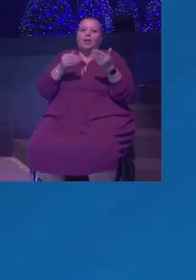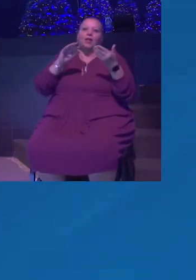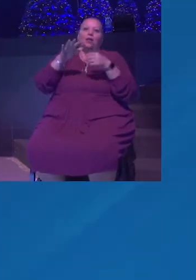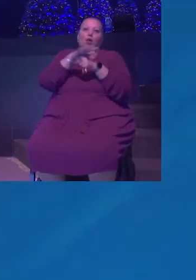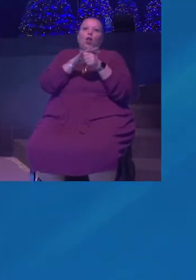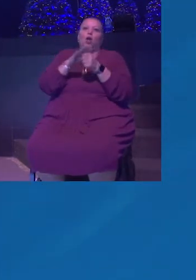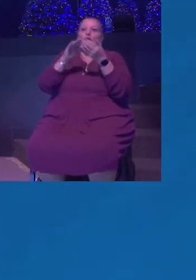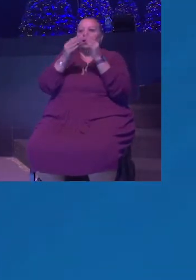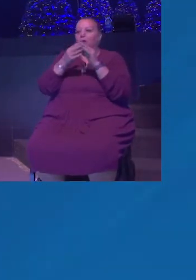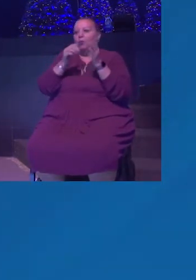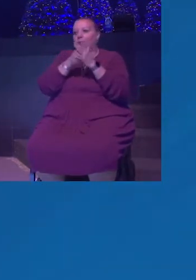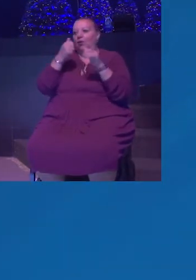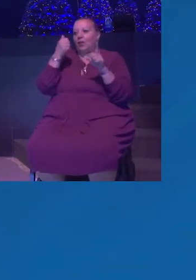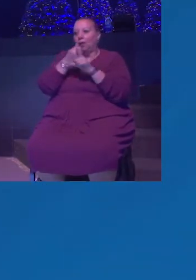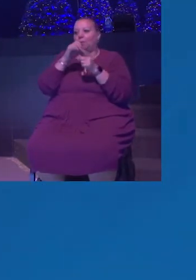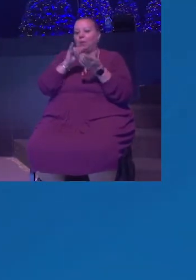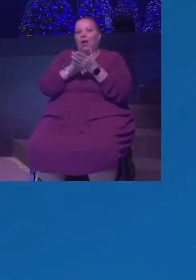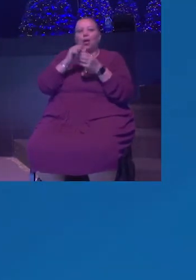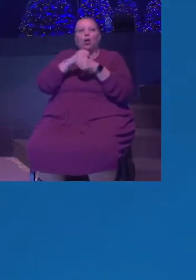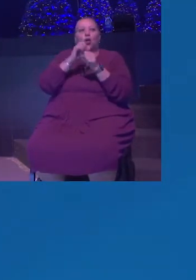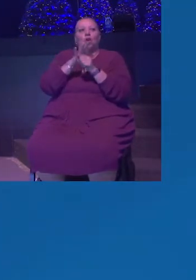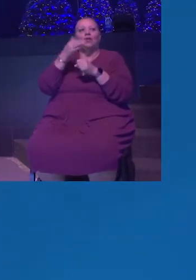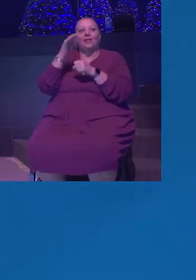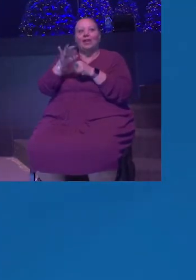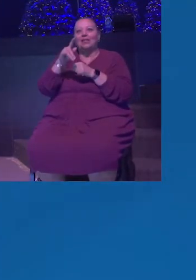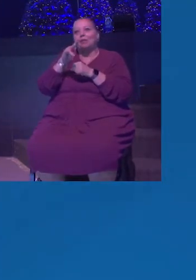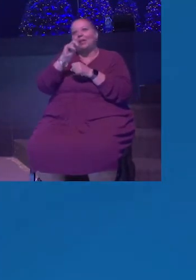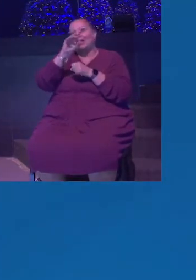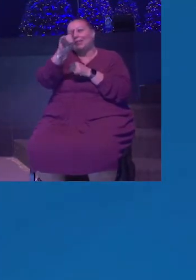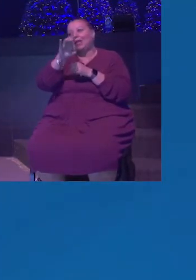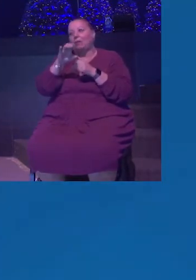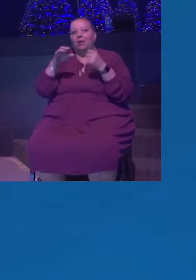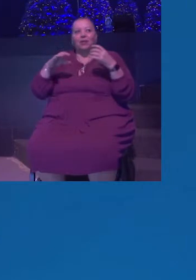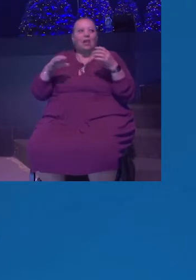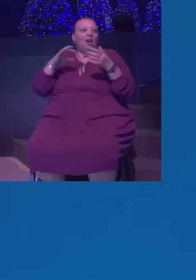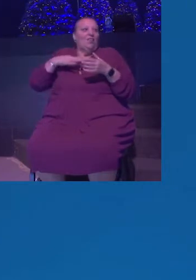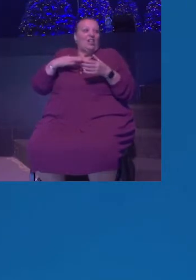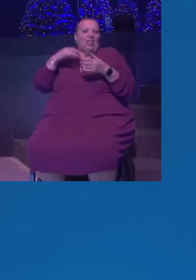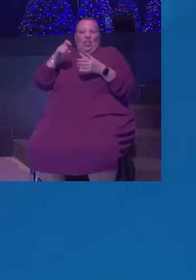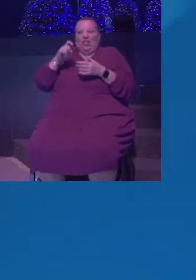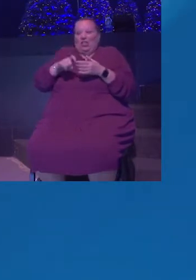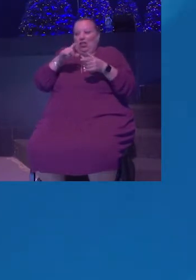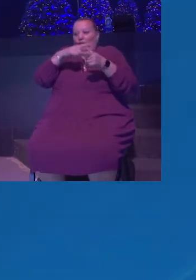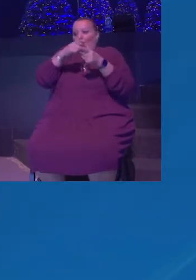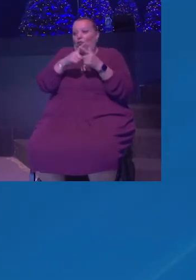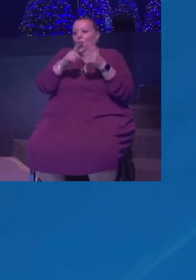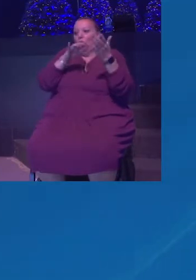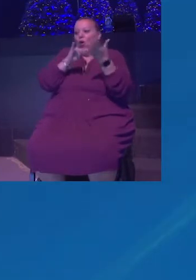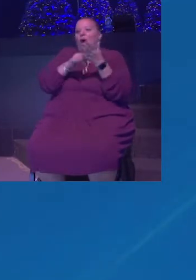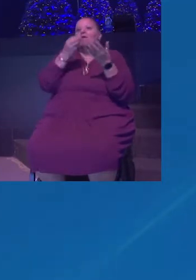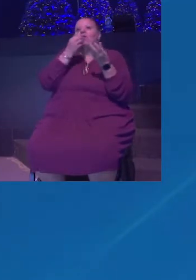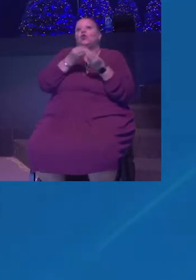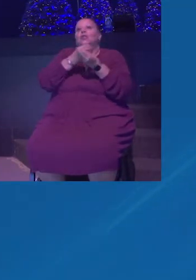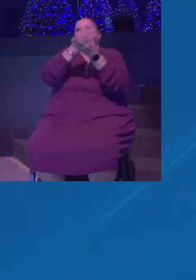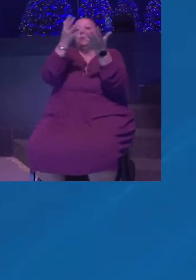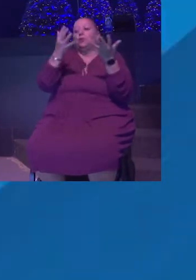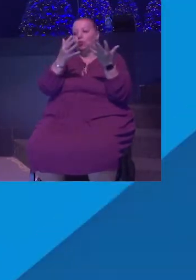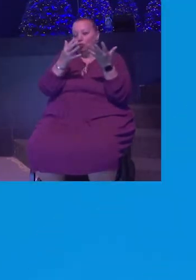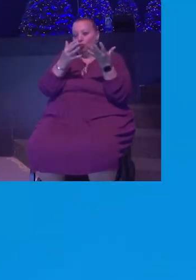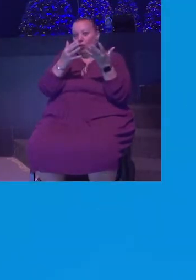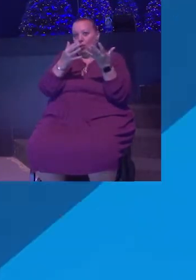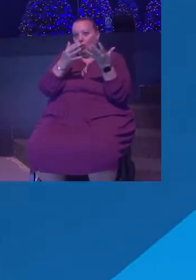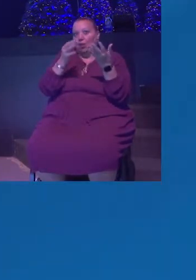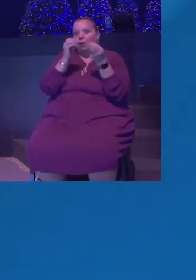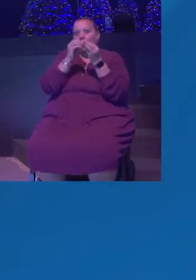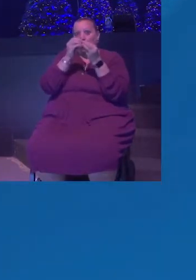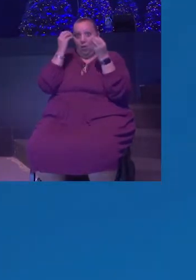community who have been impacted by the COVID-19 pandemic. Volunteers are needed for our next Feeding South Florida food distribution serve.